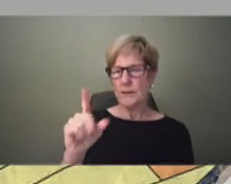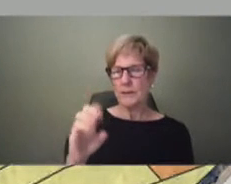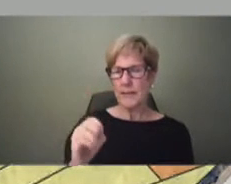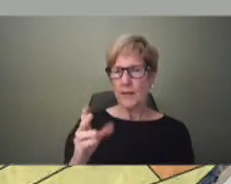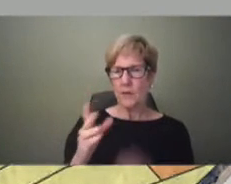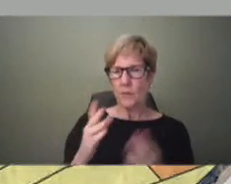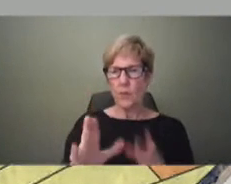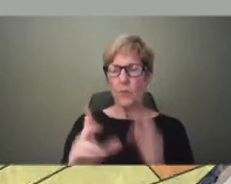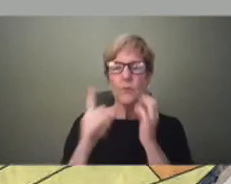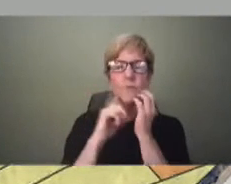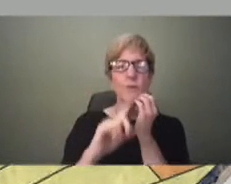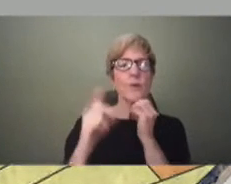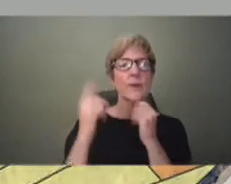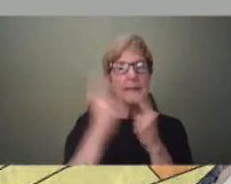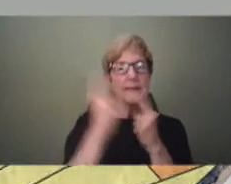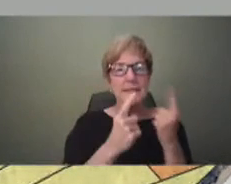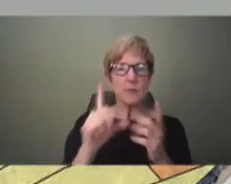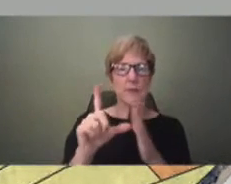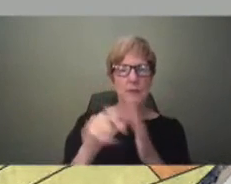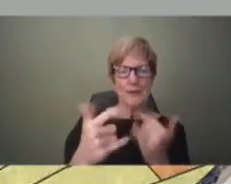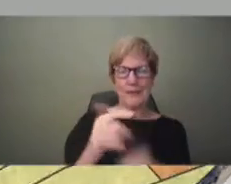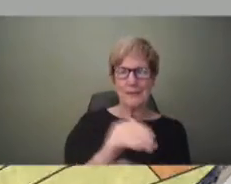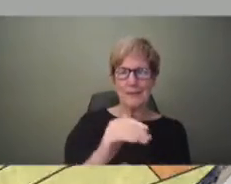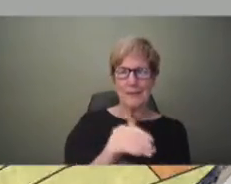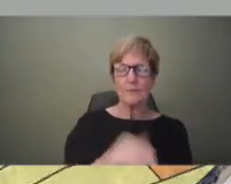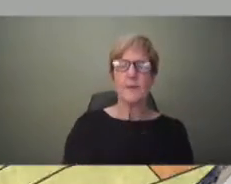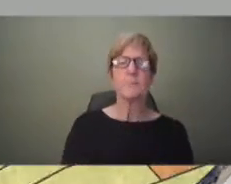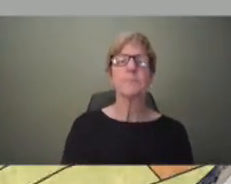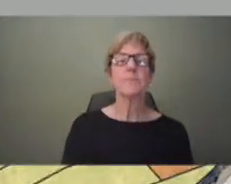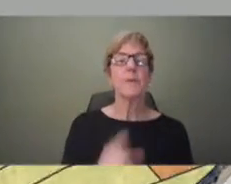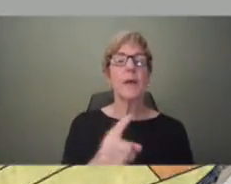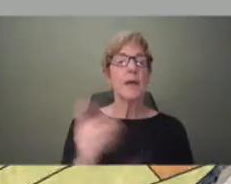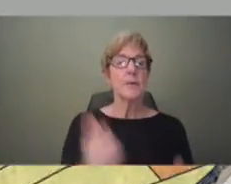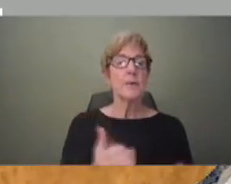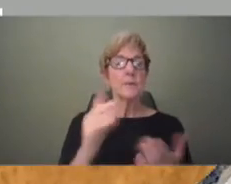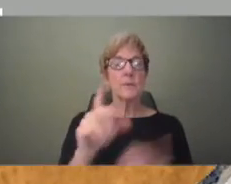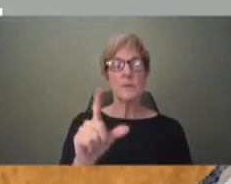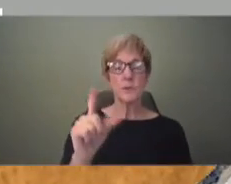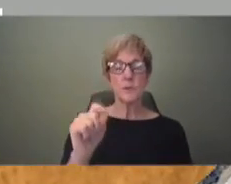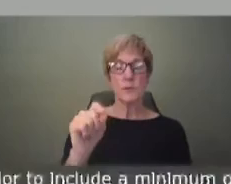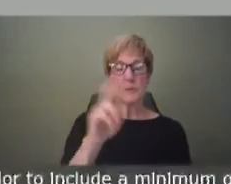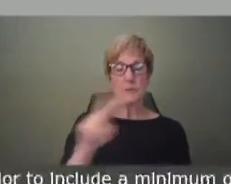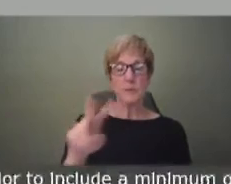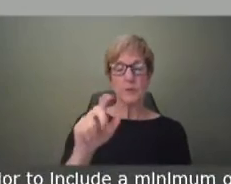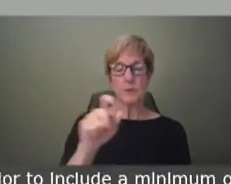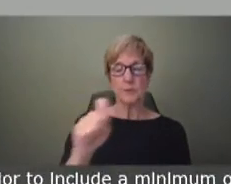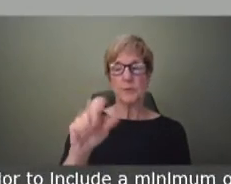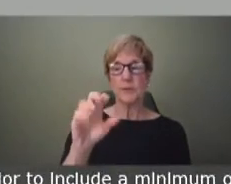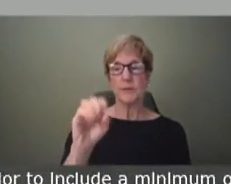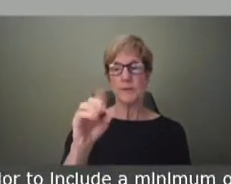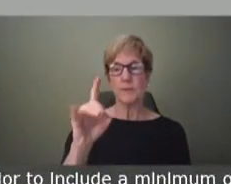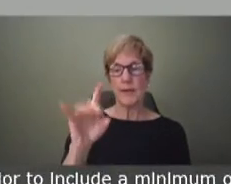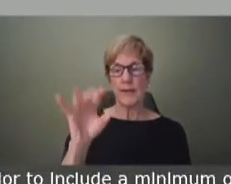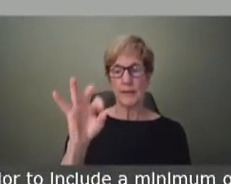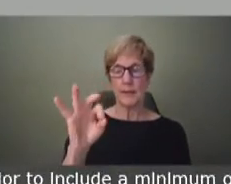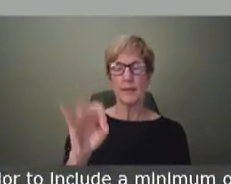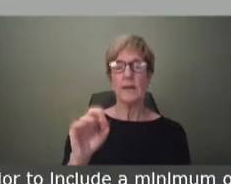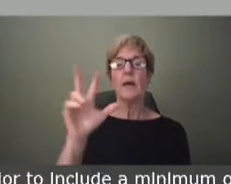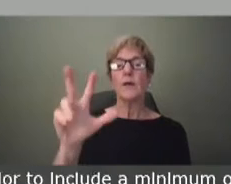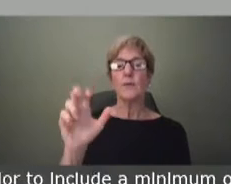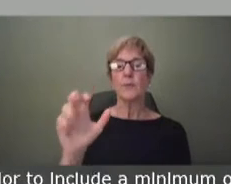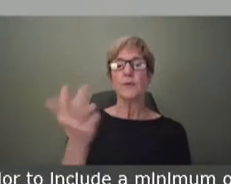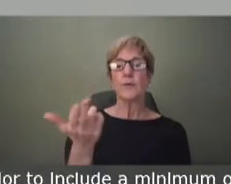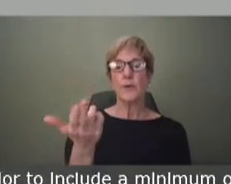consideration later this evening uh this proposal for 2022 089 uh would allow up to 313 single